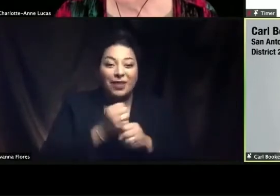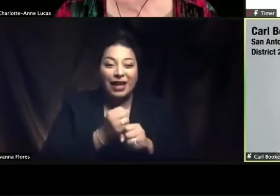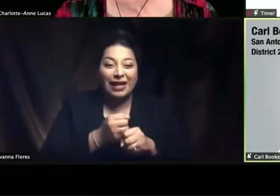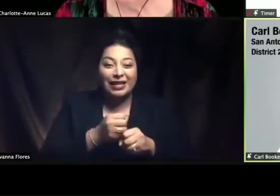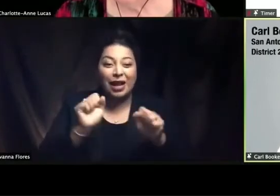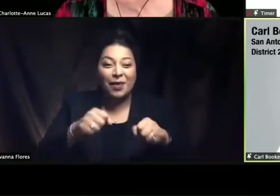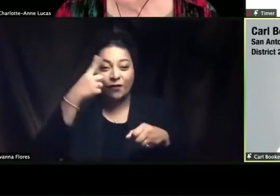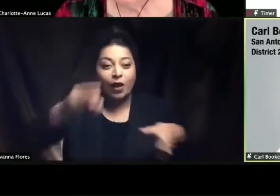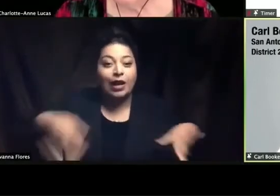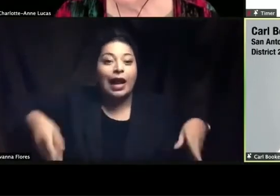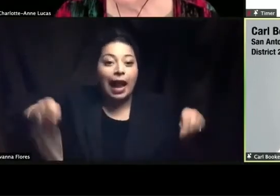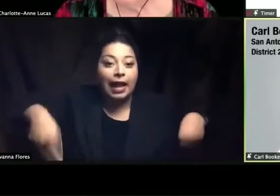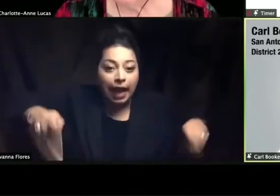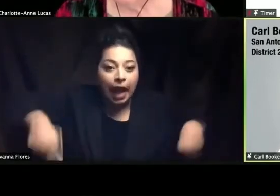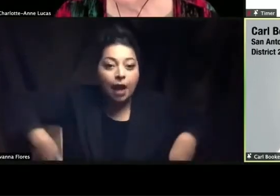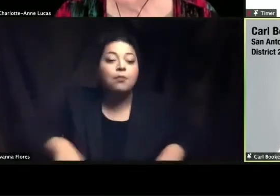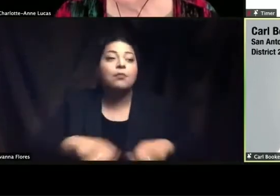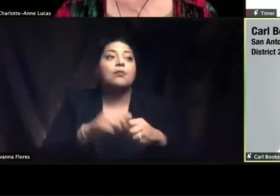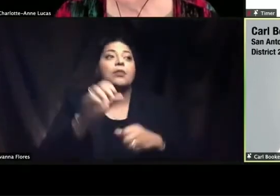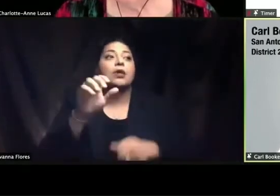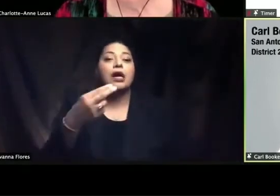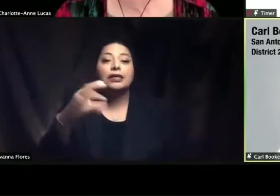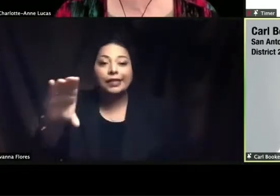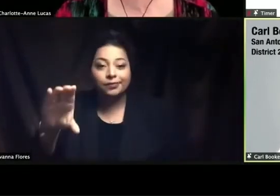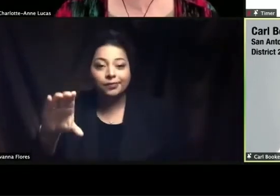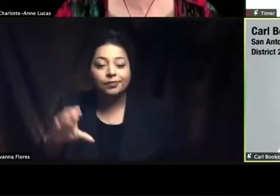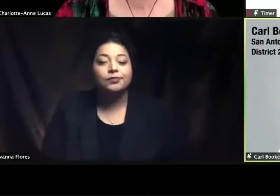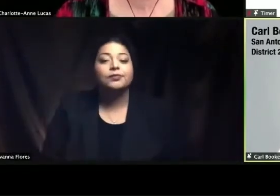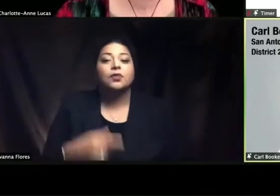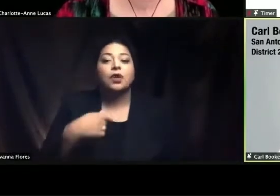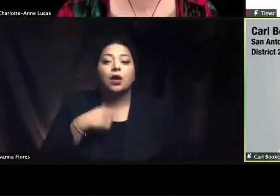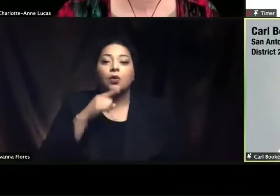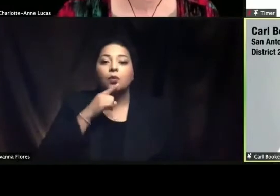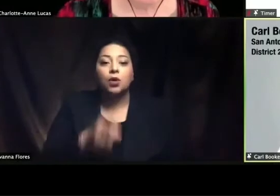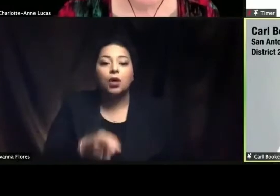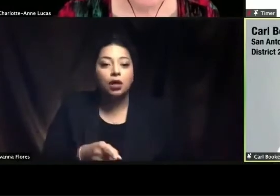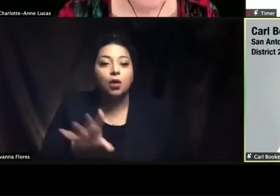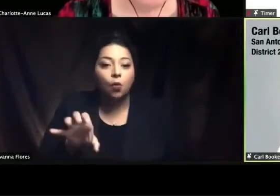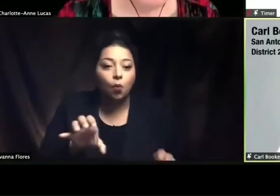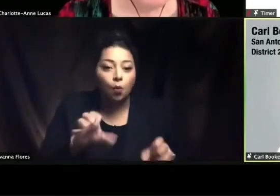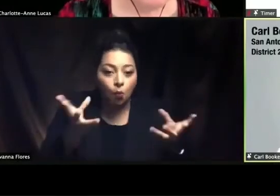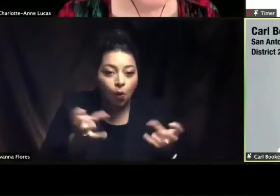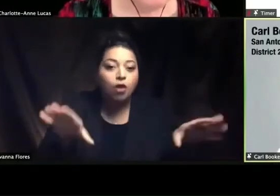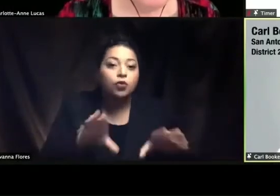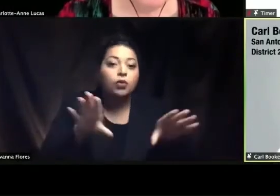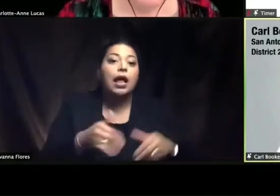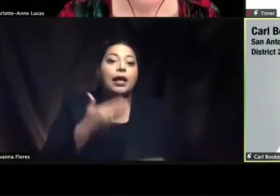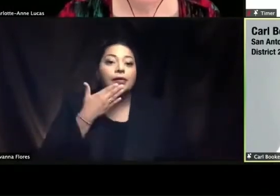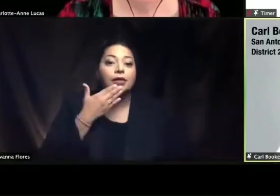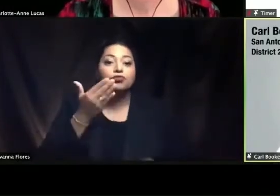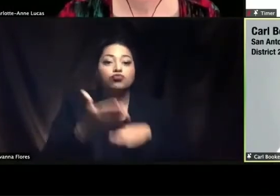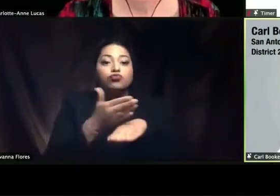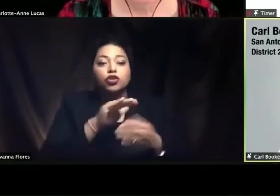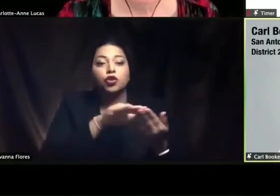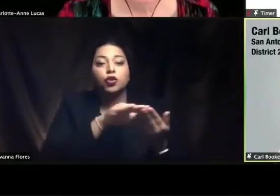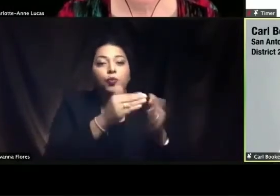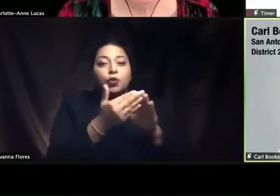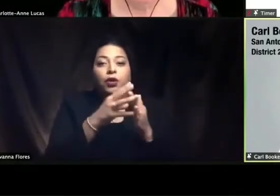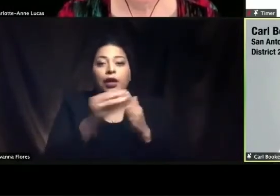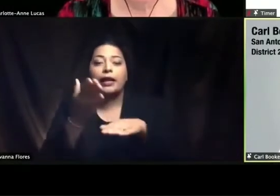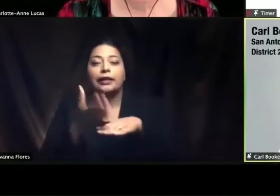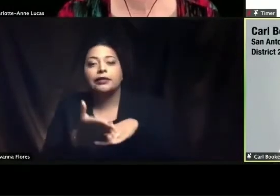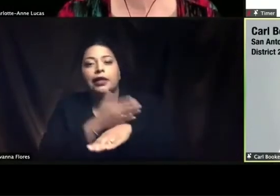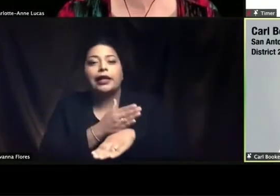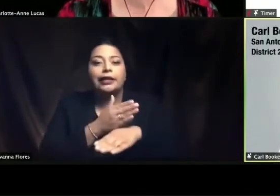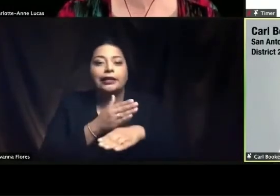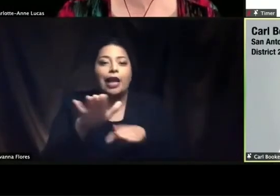cosmetic facade improvement. So I'm definitely in favor of doing that to better the community and enhance the area